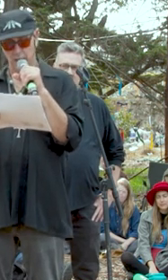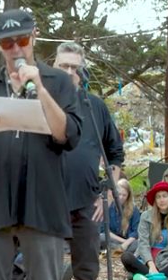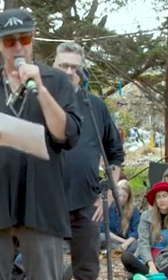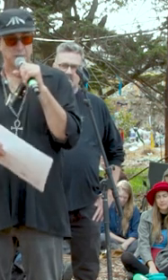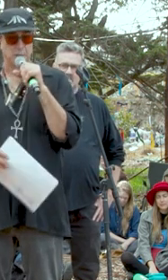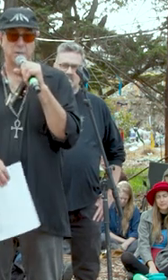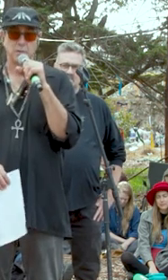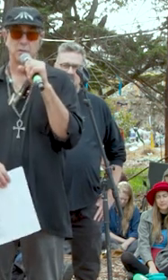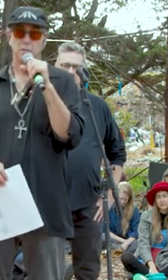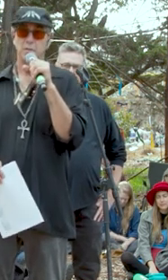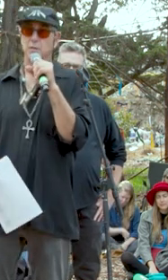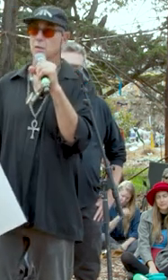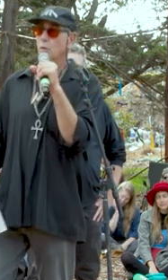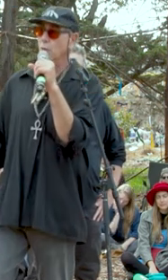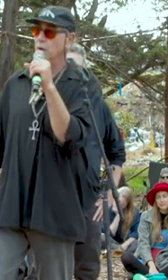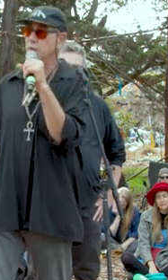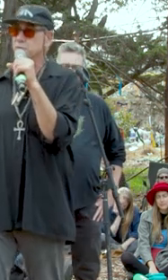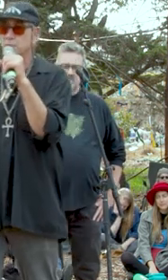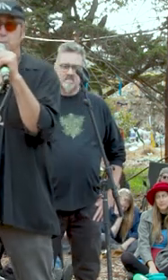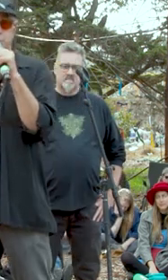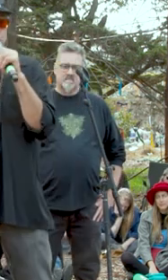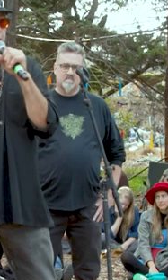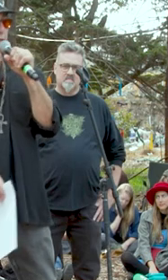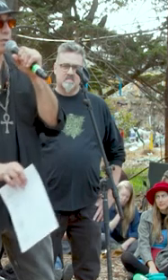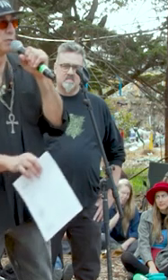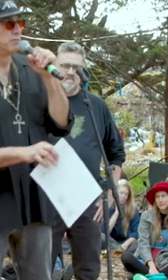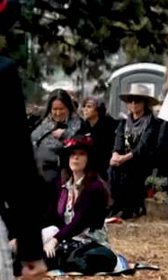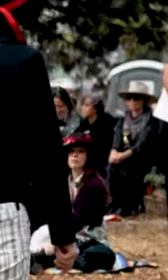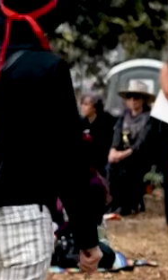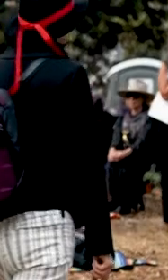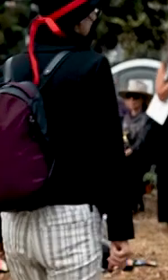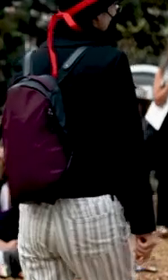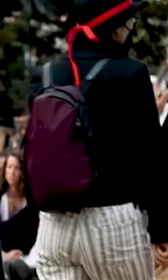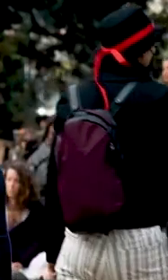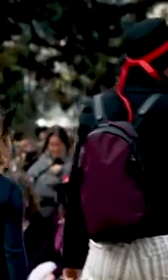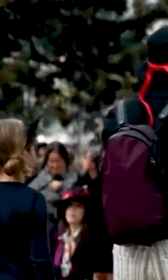Layla Elliott. What is remembered lives.